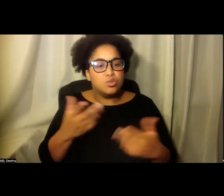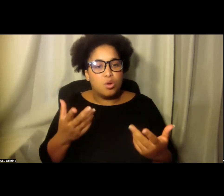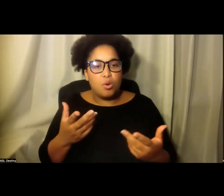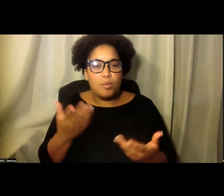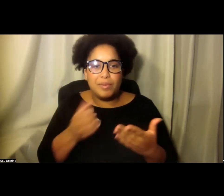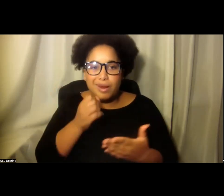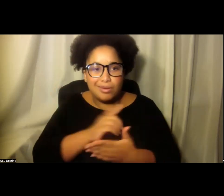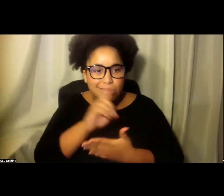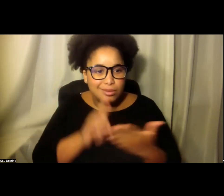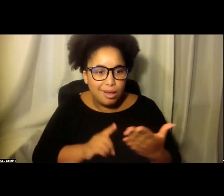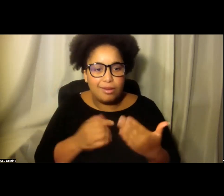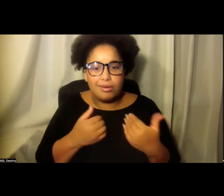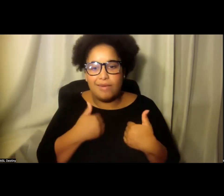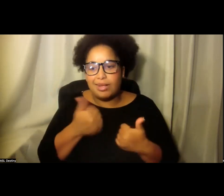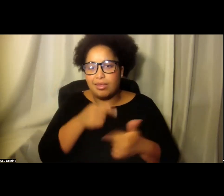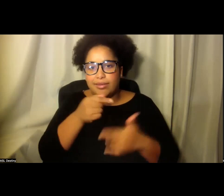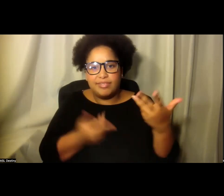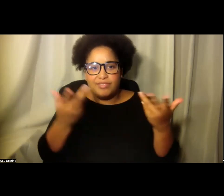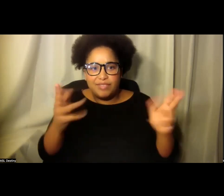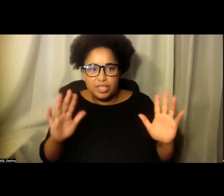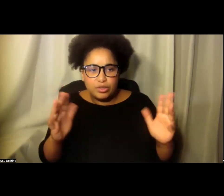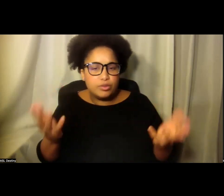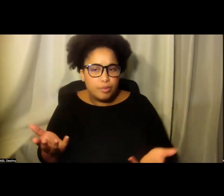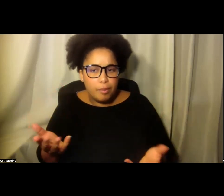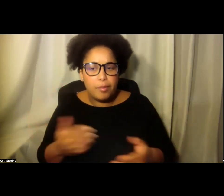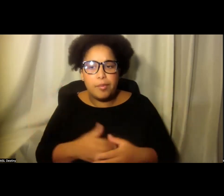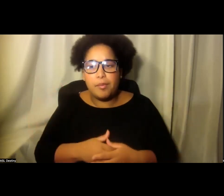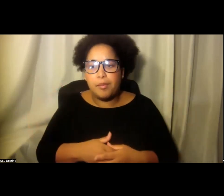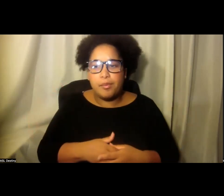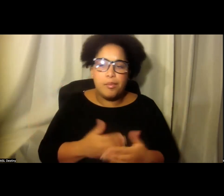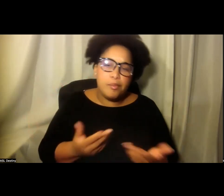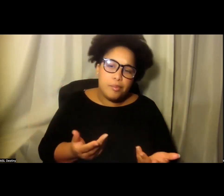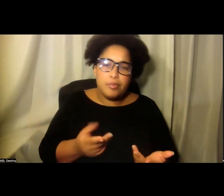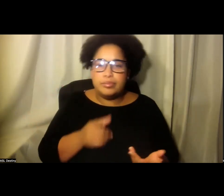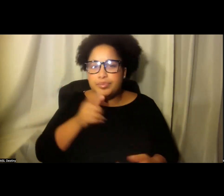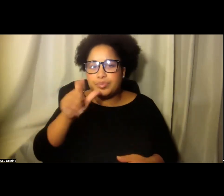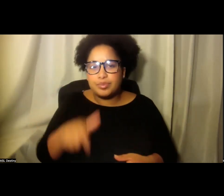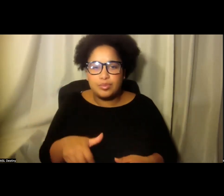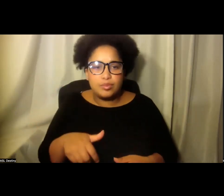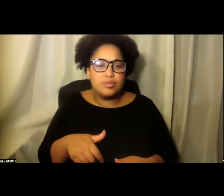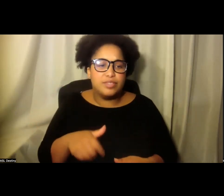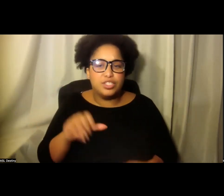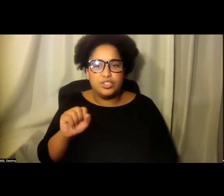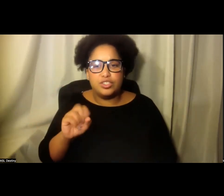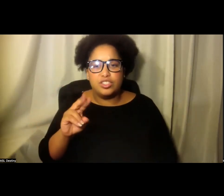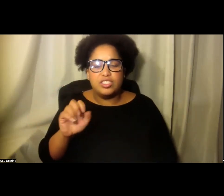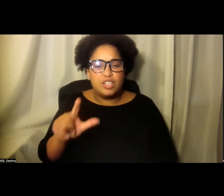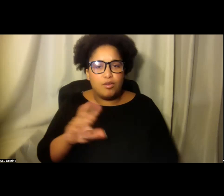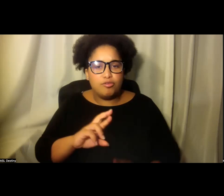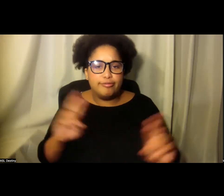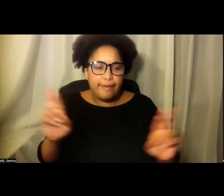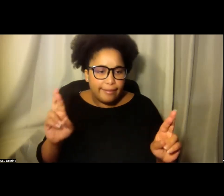design, or anything like that done. You don't necessarily need to have shovel ready, project shovel ready,